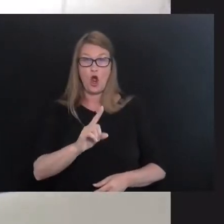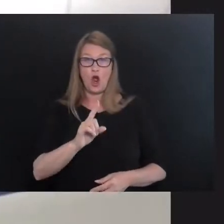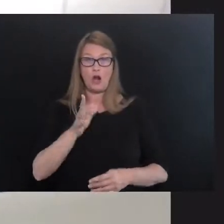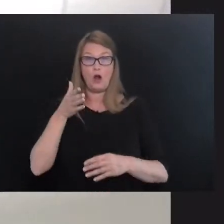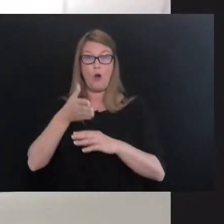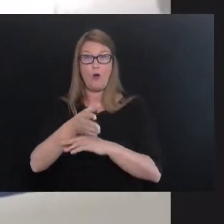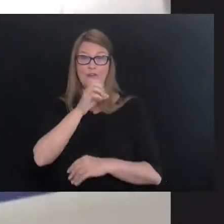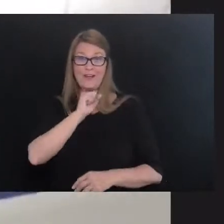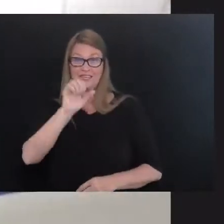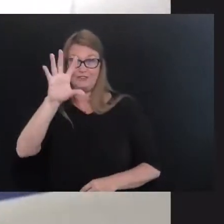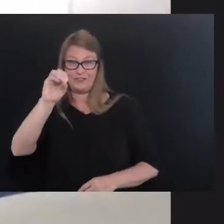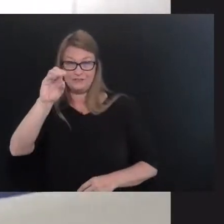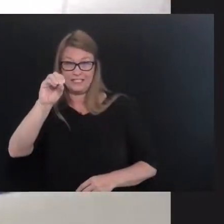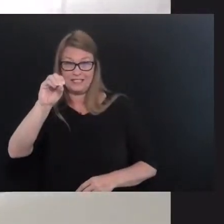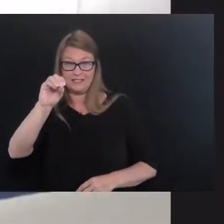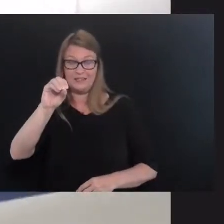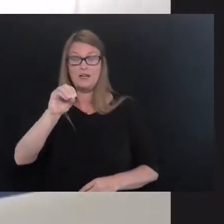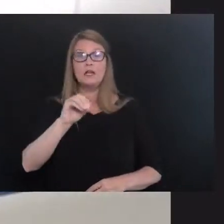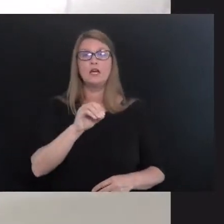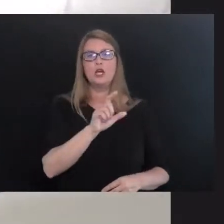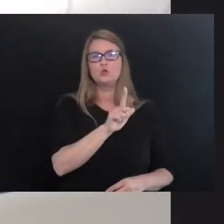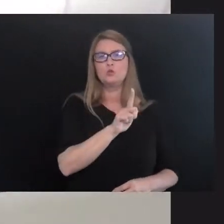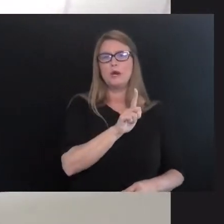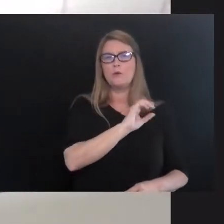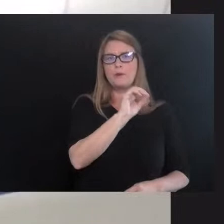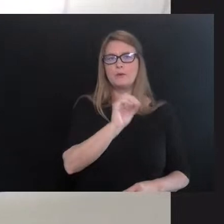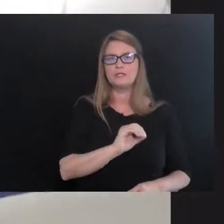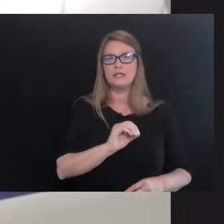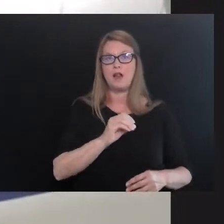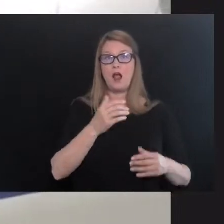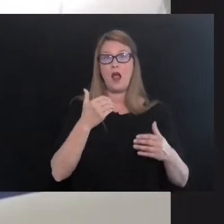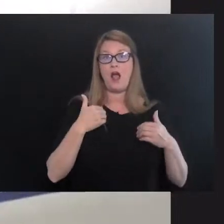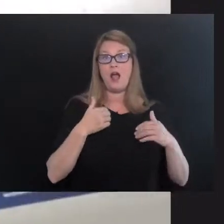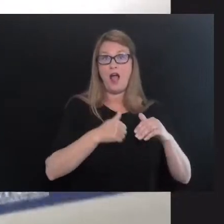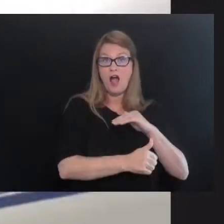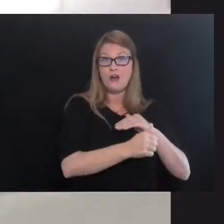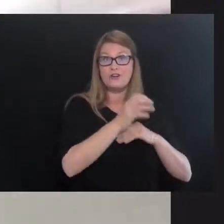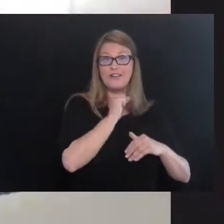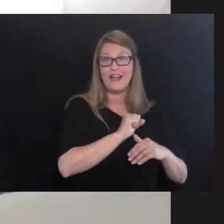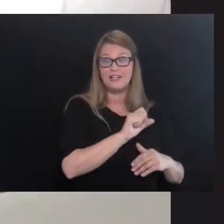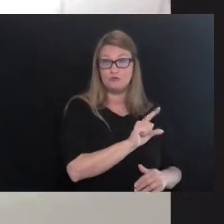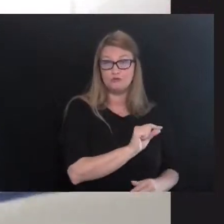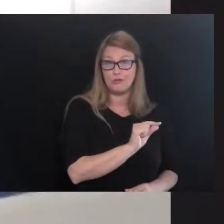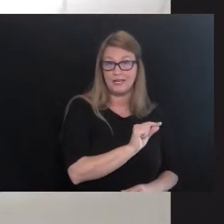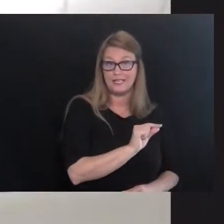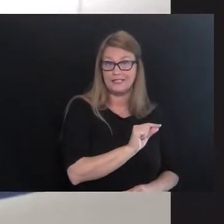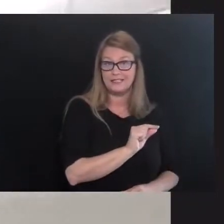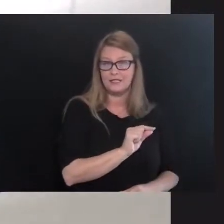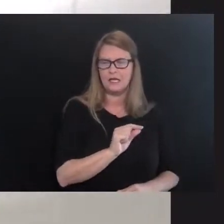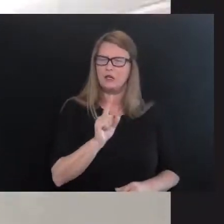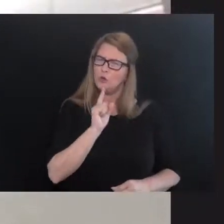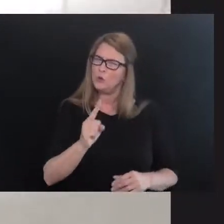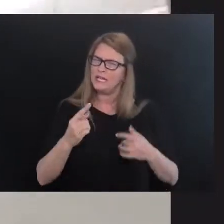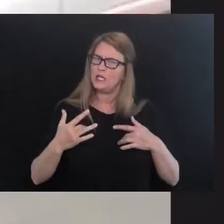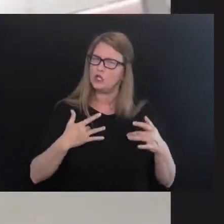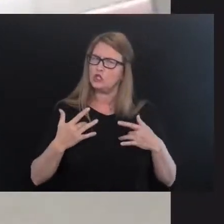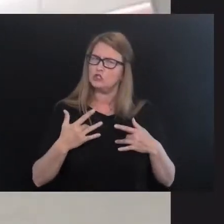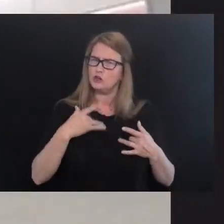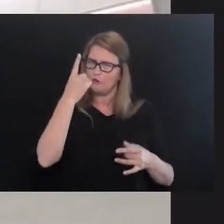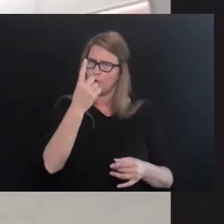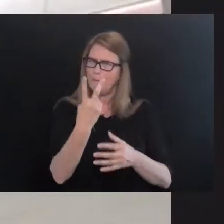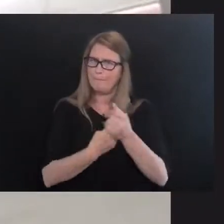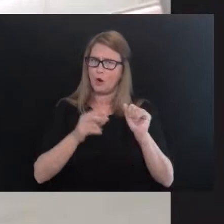over age 50, and 21% are people under the age of 20. That's very concerning for both age groups,